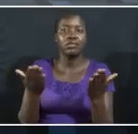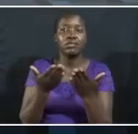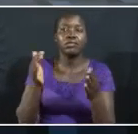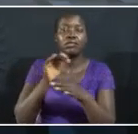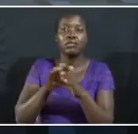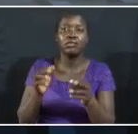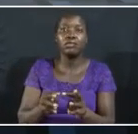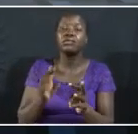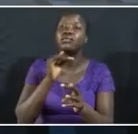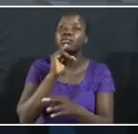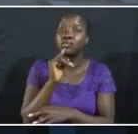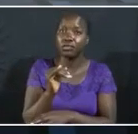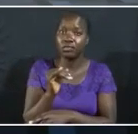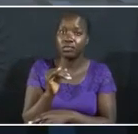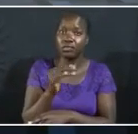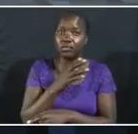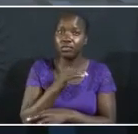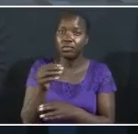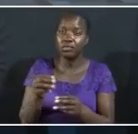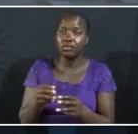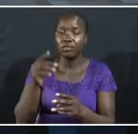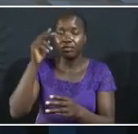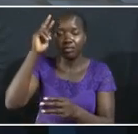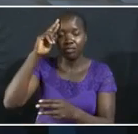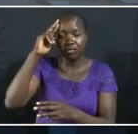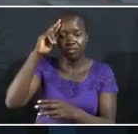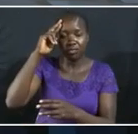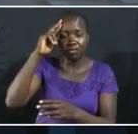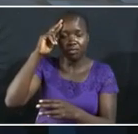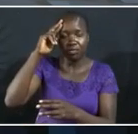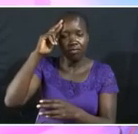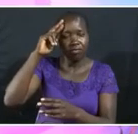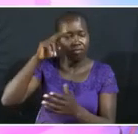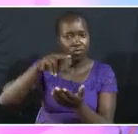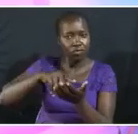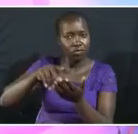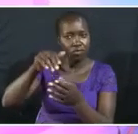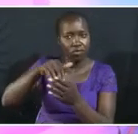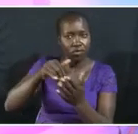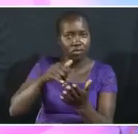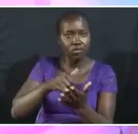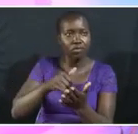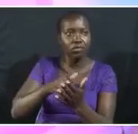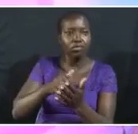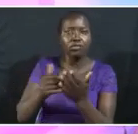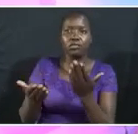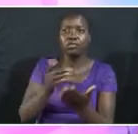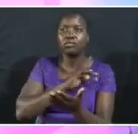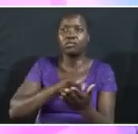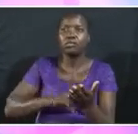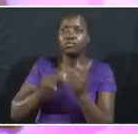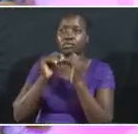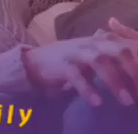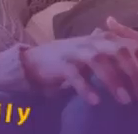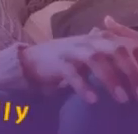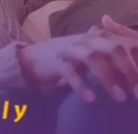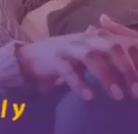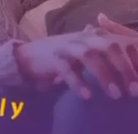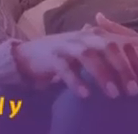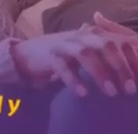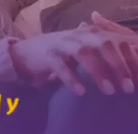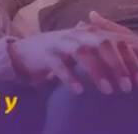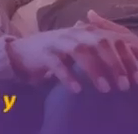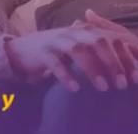way is and purpose to walk in it. May the good Lord bless us in Jesus' holy name.